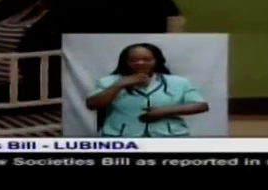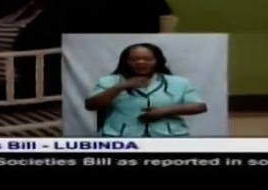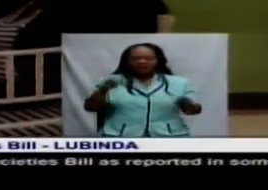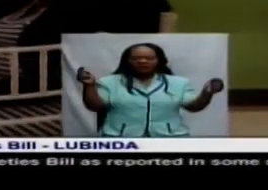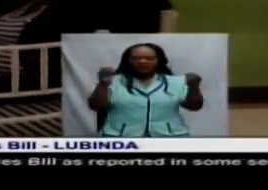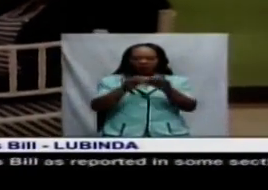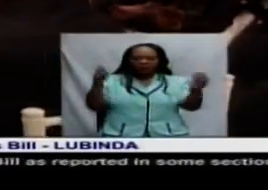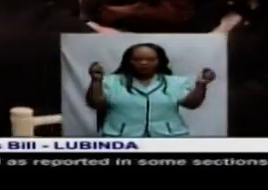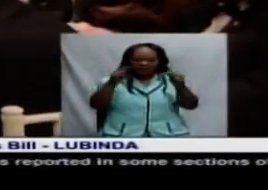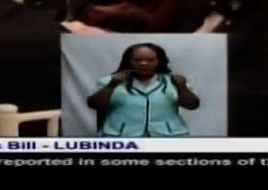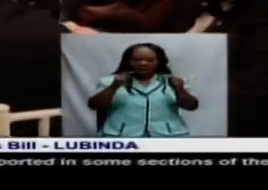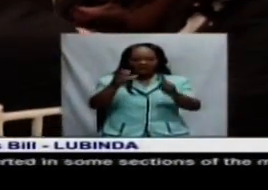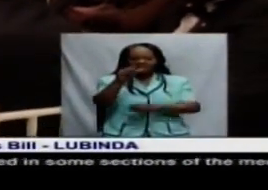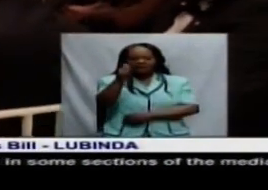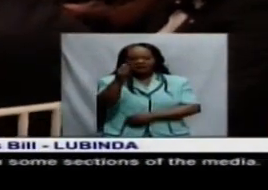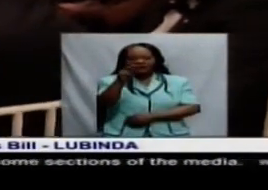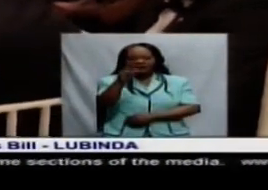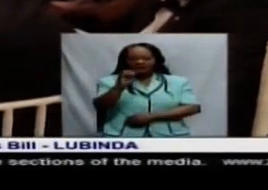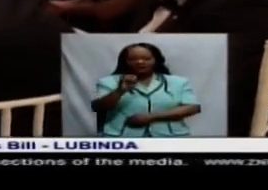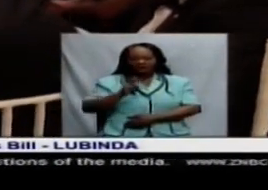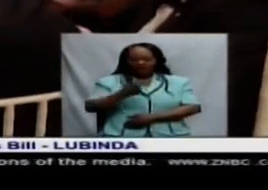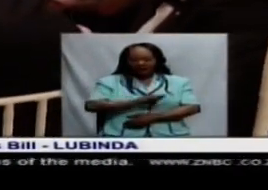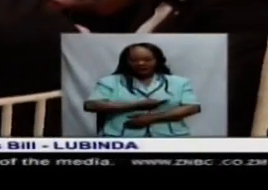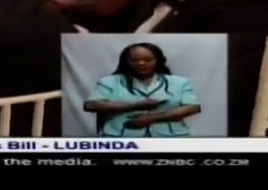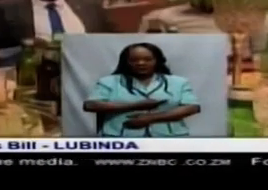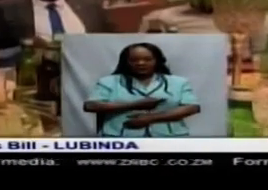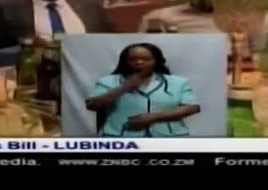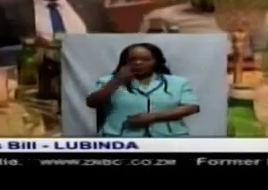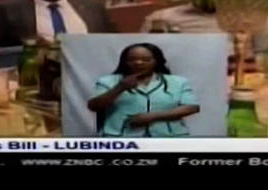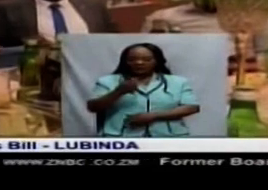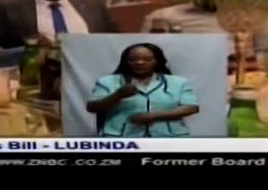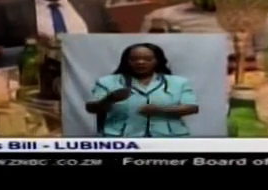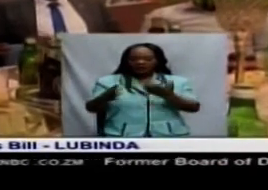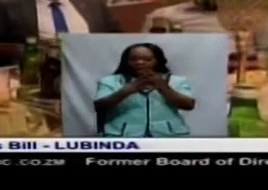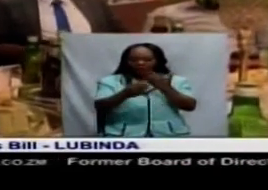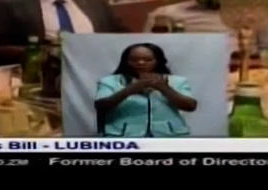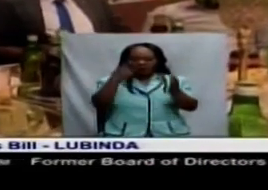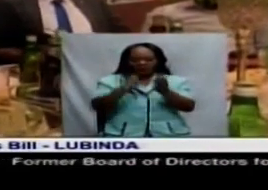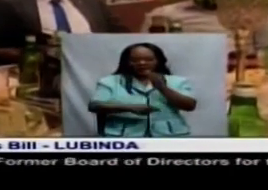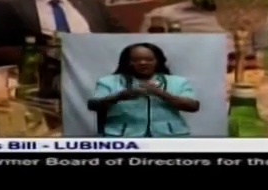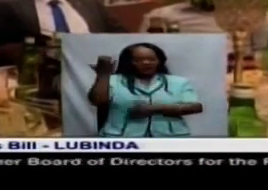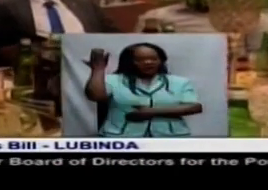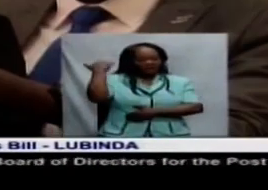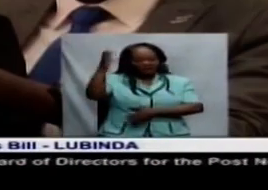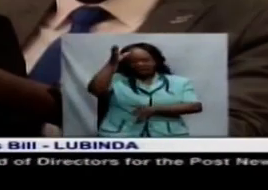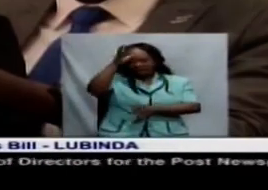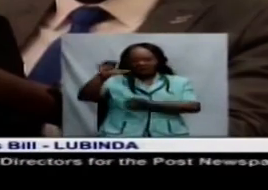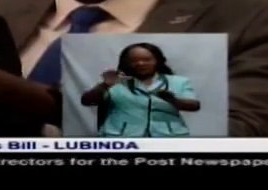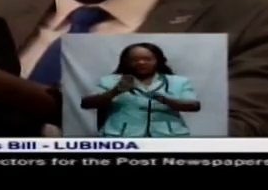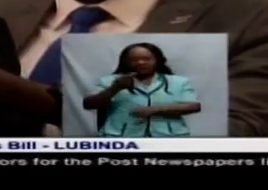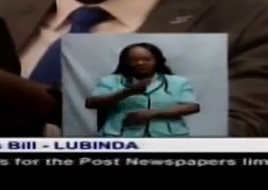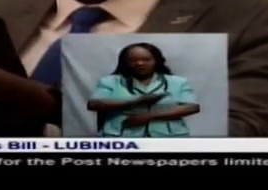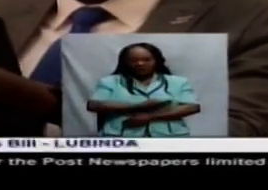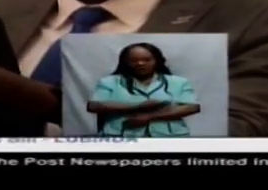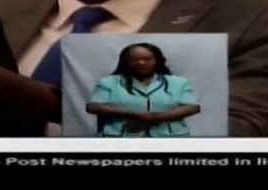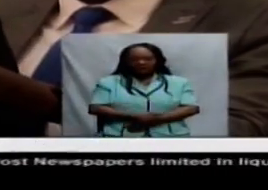just for our sake. Let us emulate them by investing well in our children. By this, I